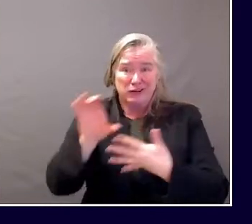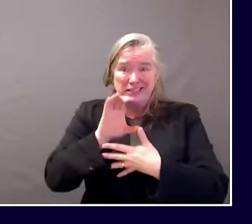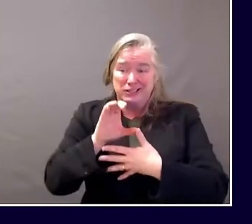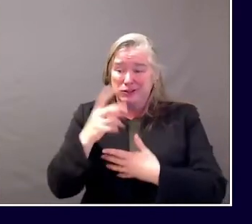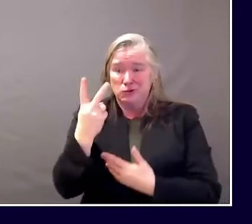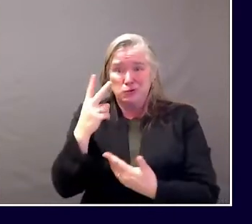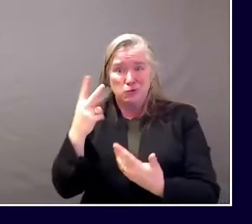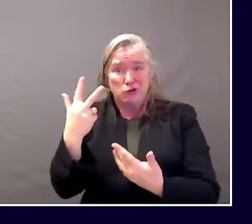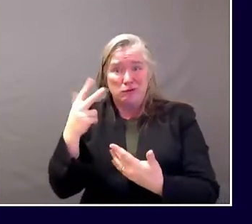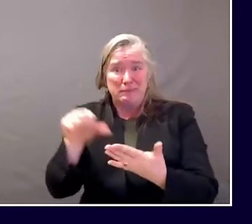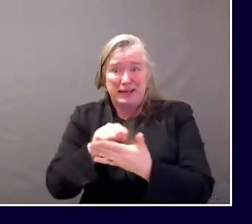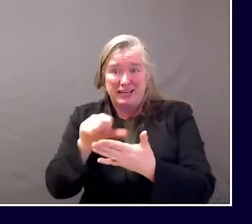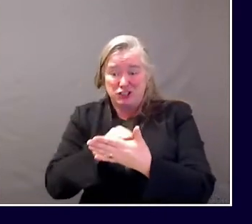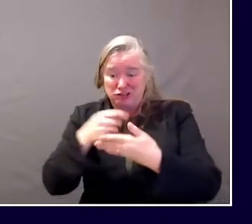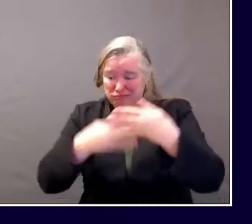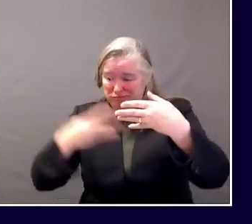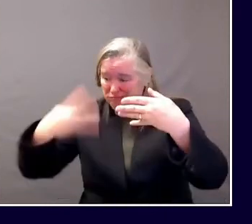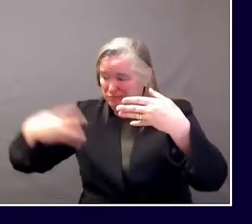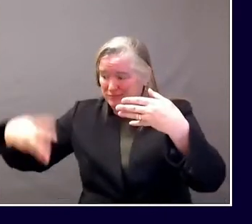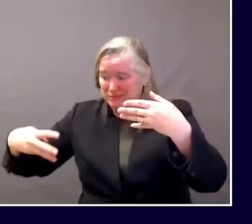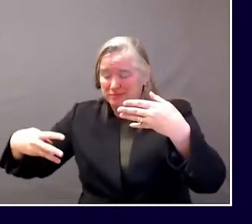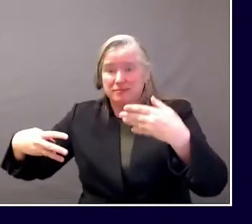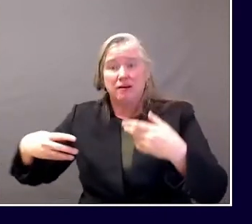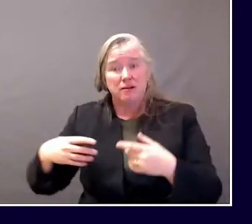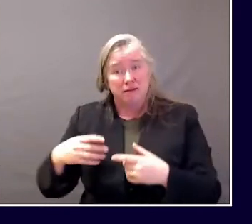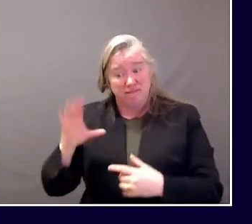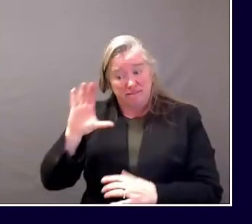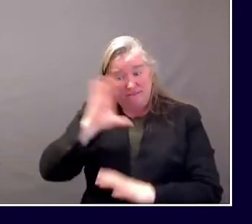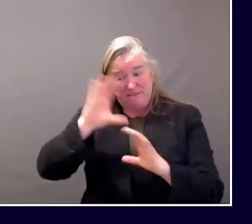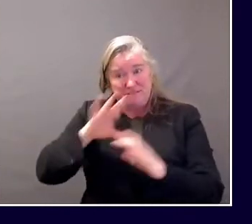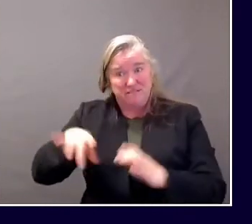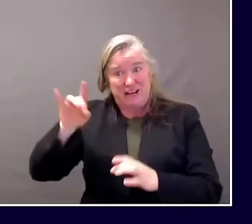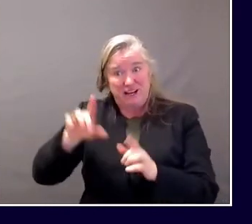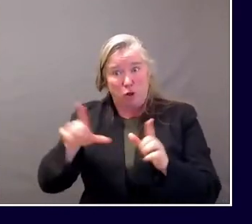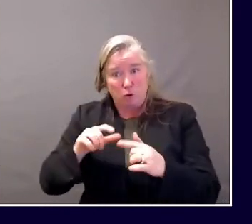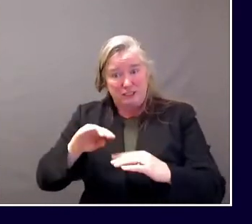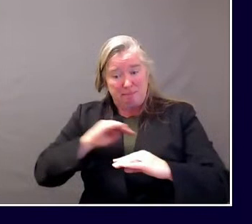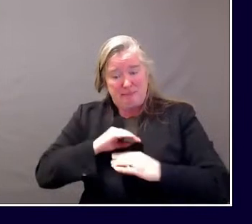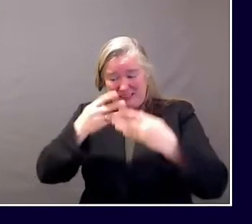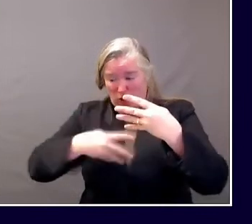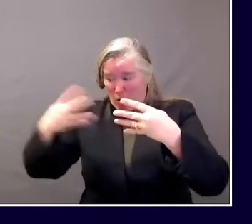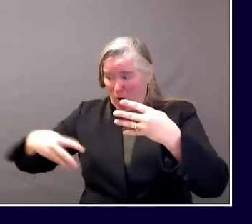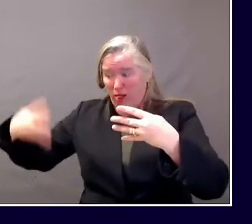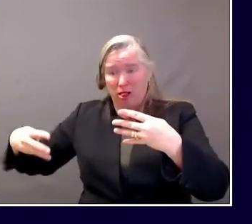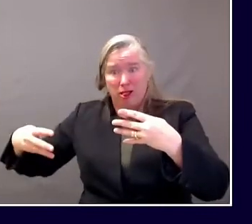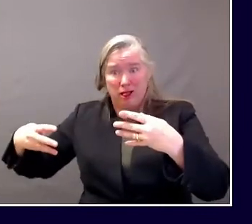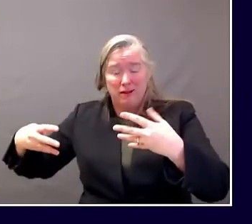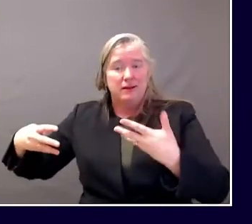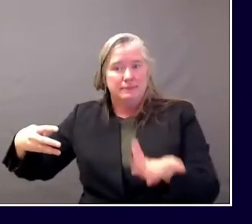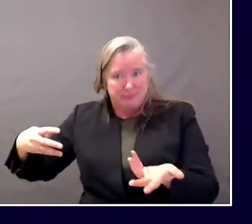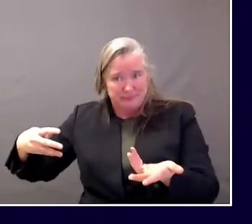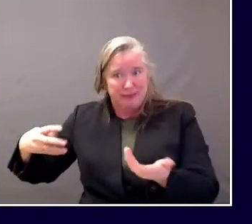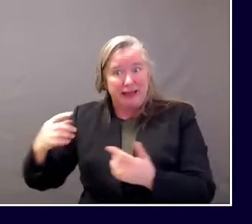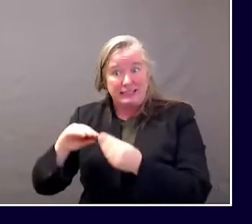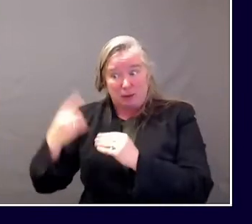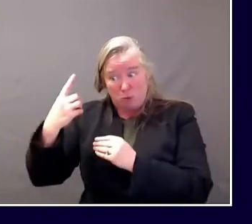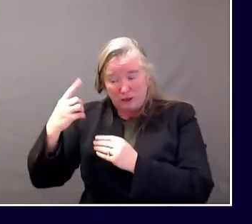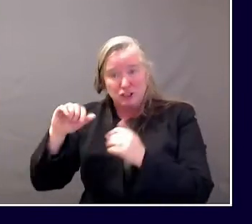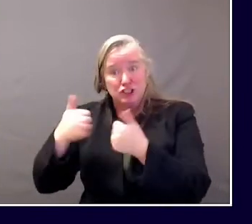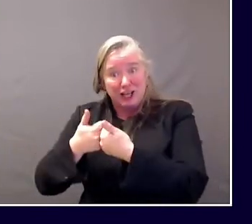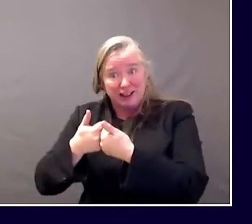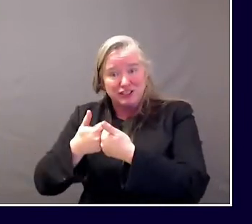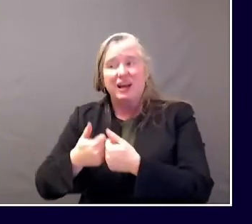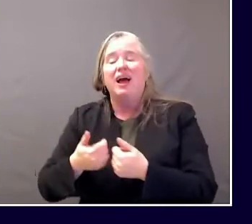final determinations. Bear in mind, we are not just looking at sites that match that, but we're also trying to keep in mind